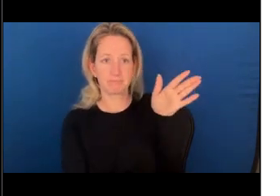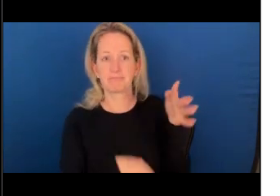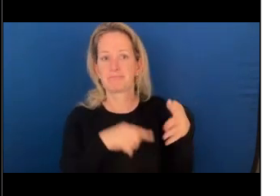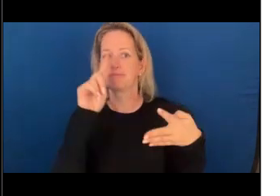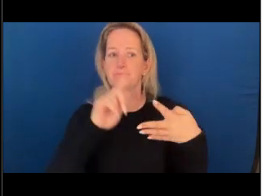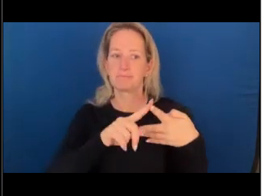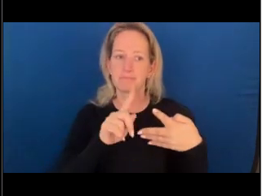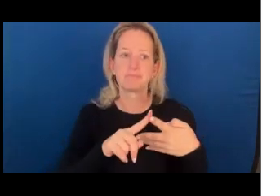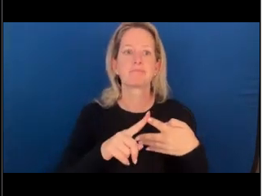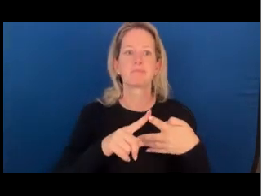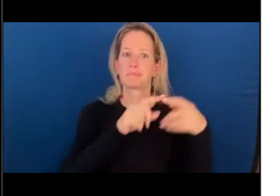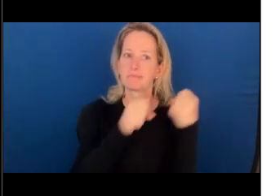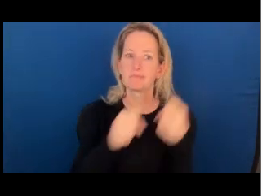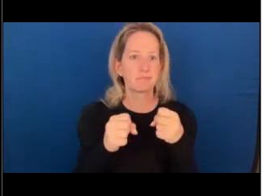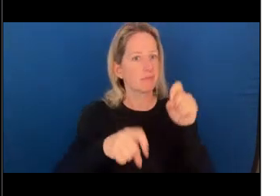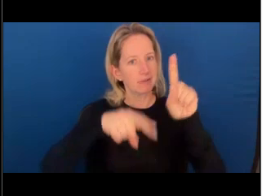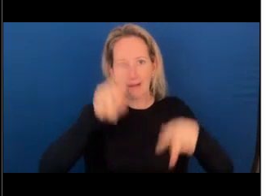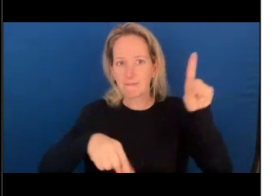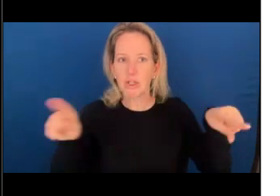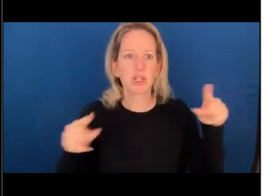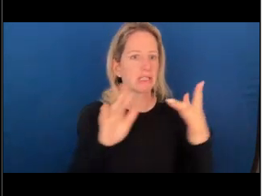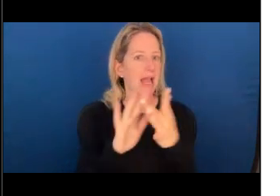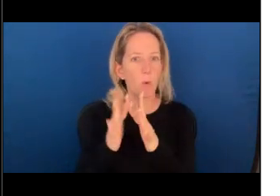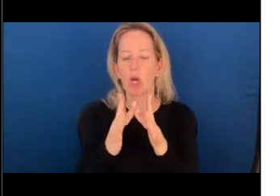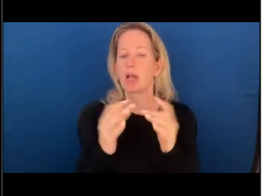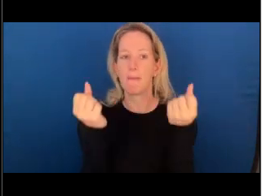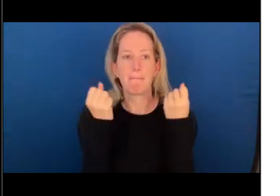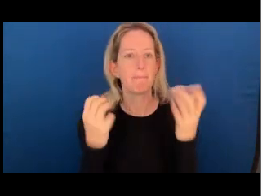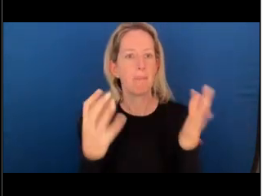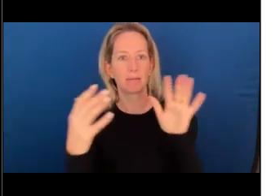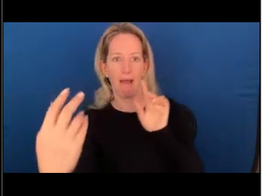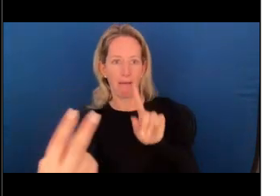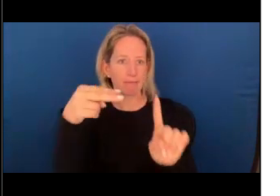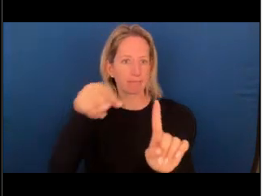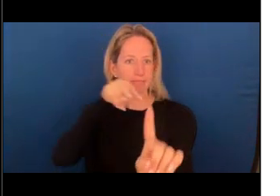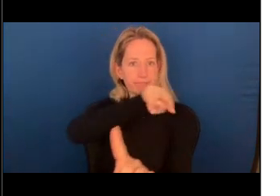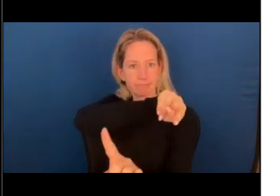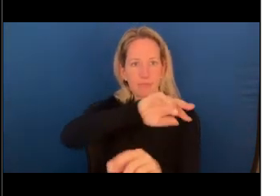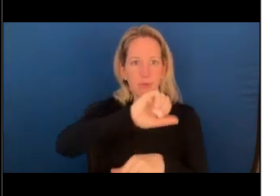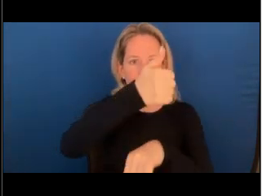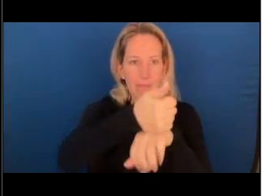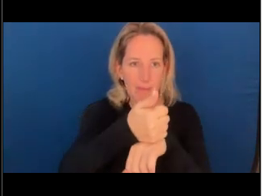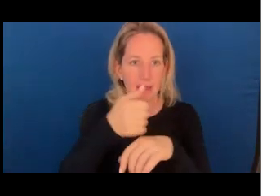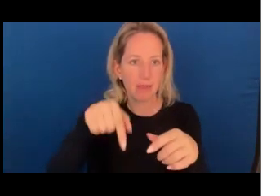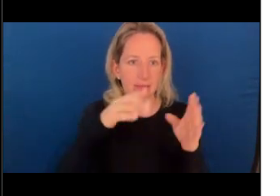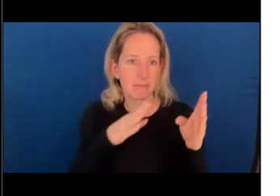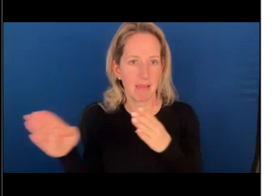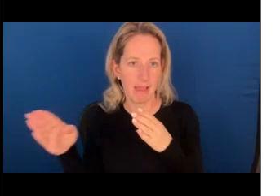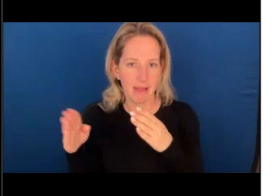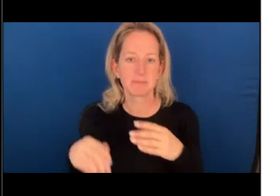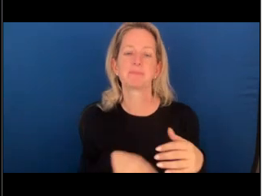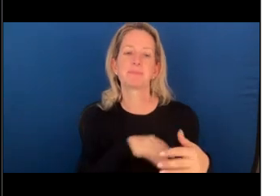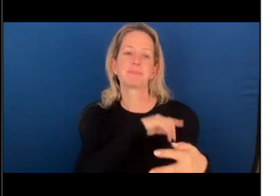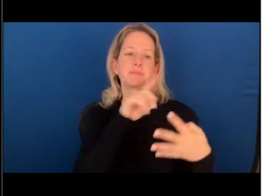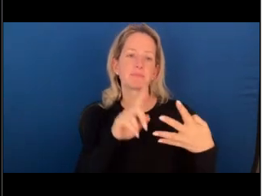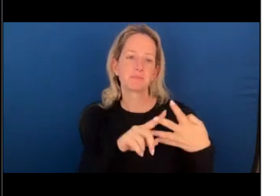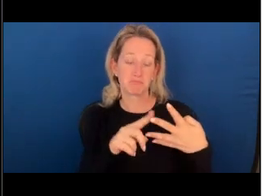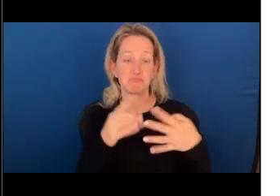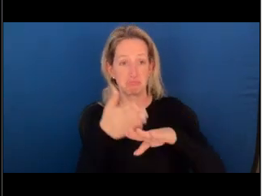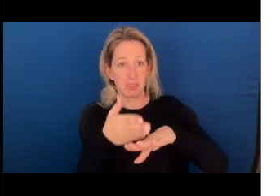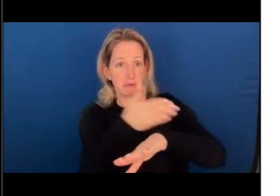network of stakeholders, a multi-sectoral approach to implementing the reduction plan locally. We also want to increase